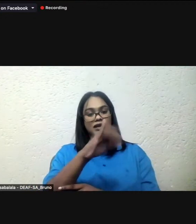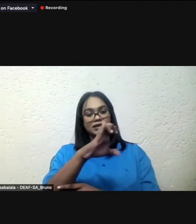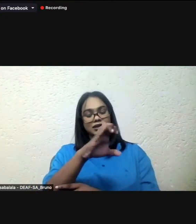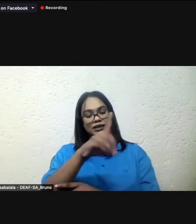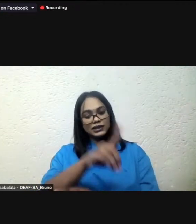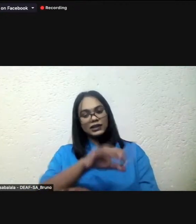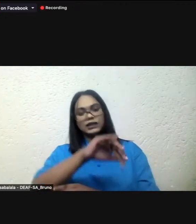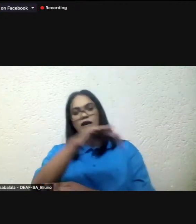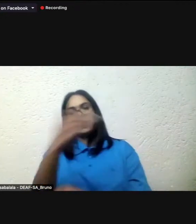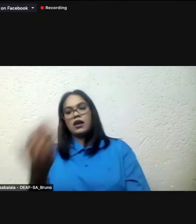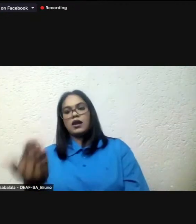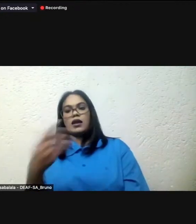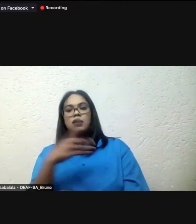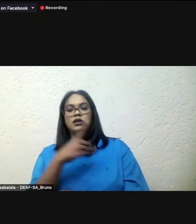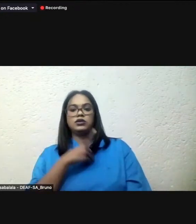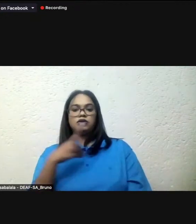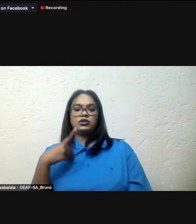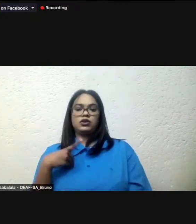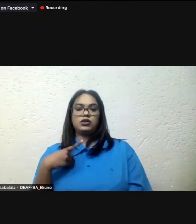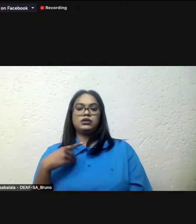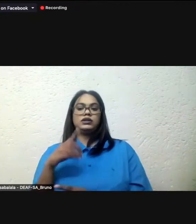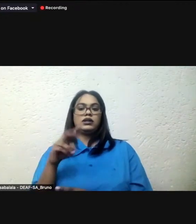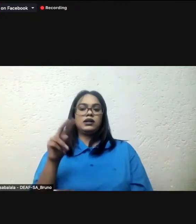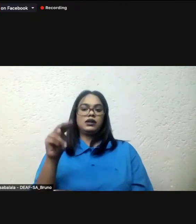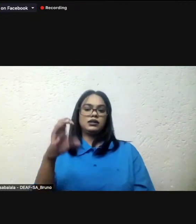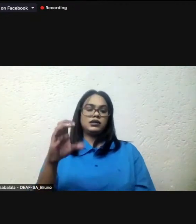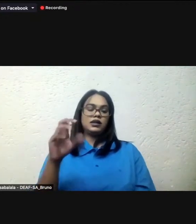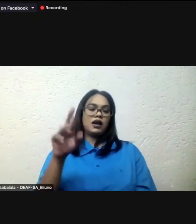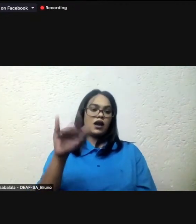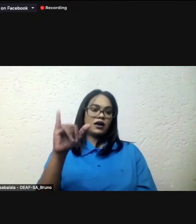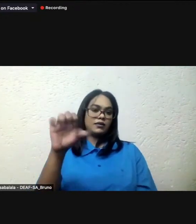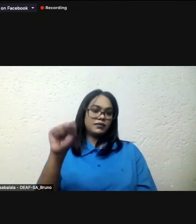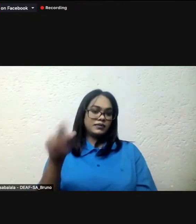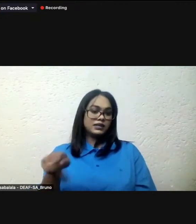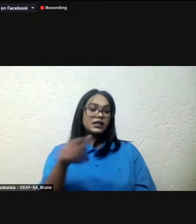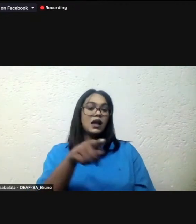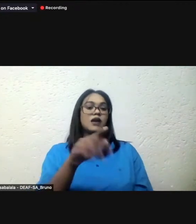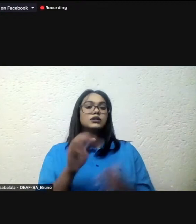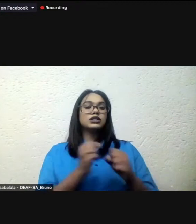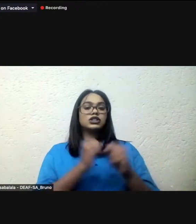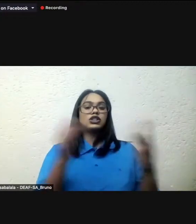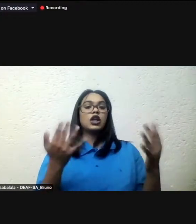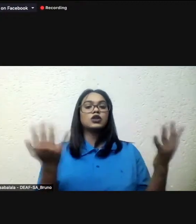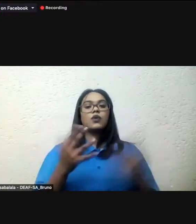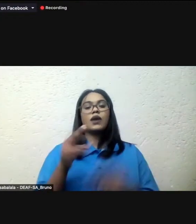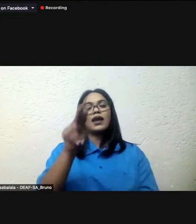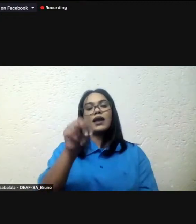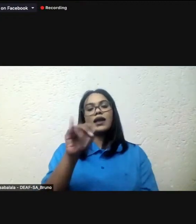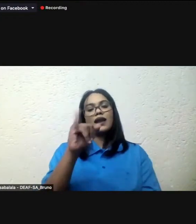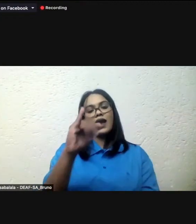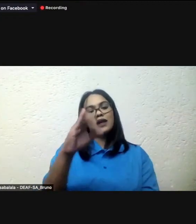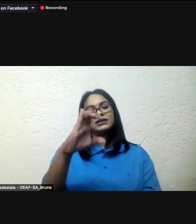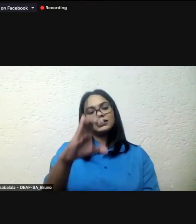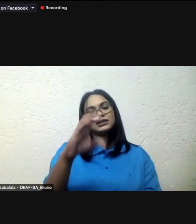and Dr. Maluleke. Maybe we can start with the NICD team. I think some of those, they are better placed to